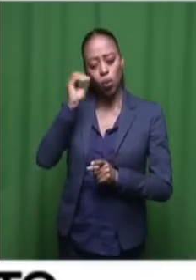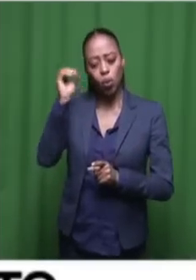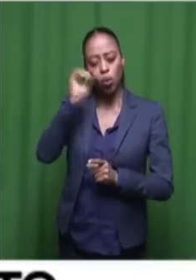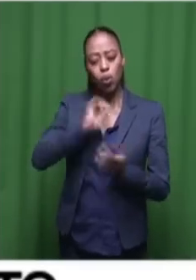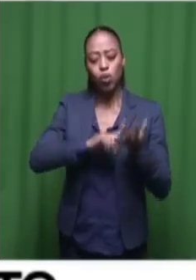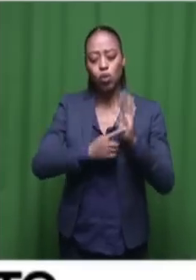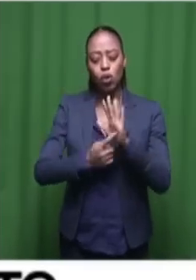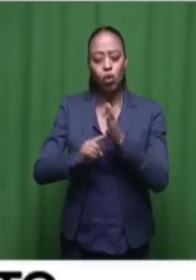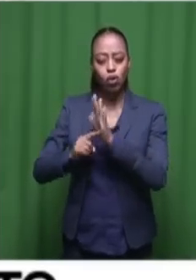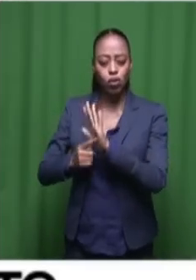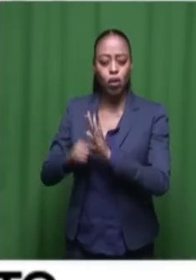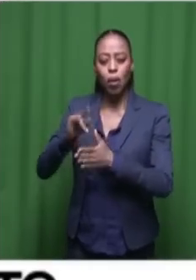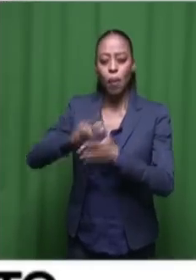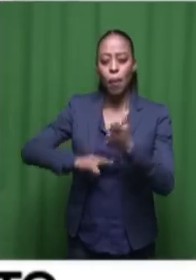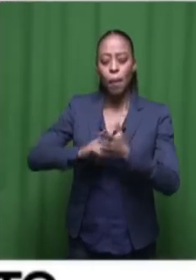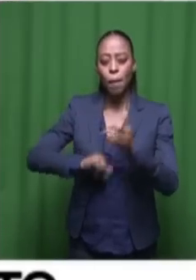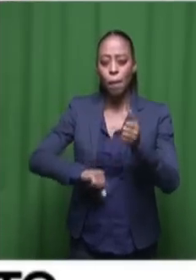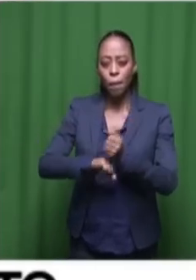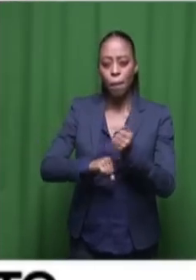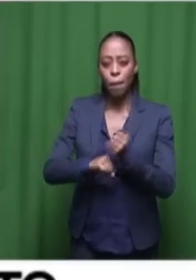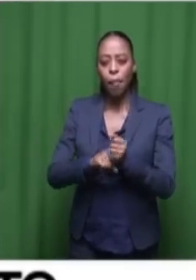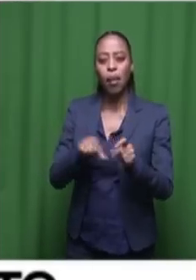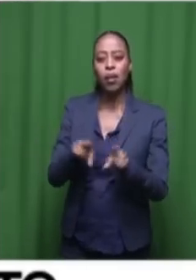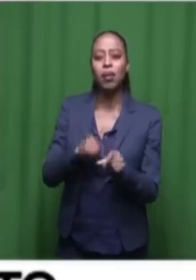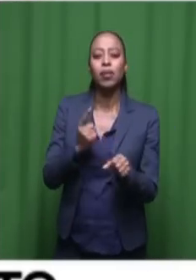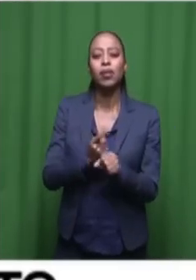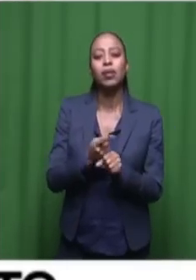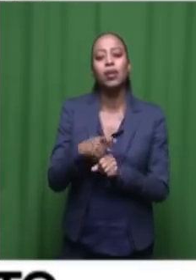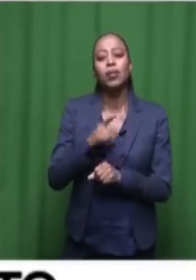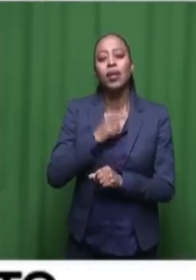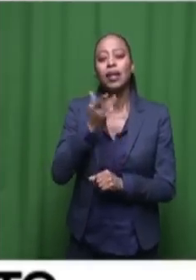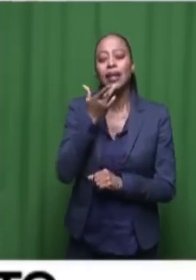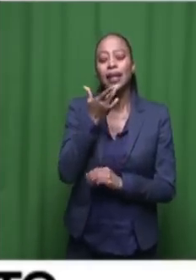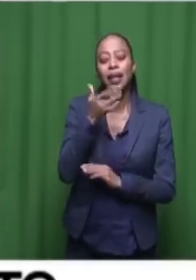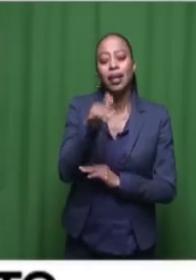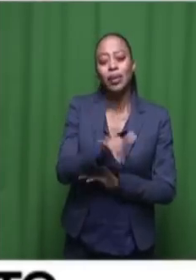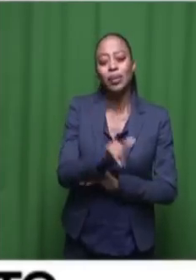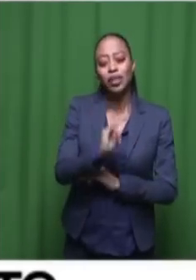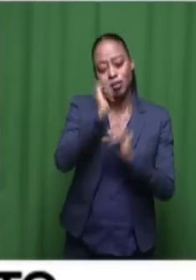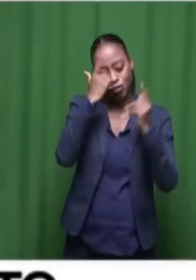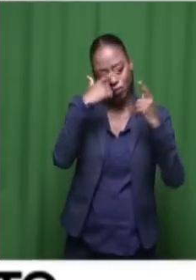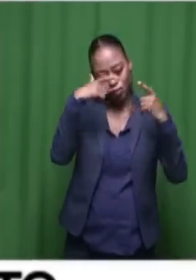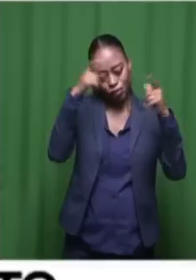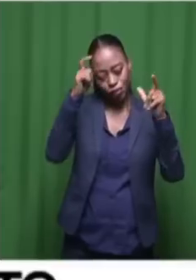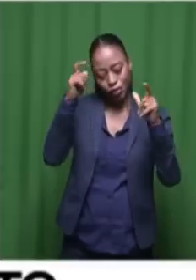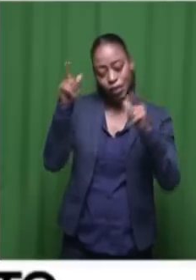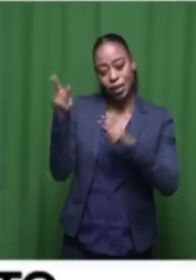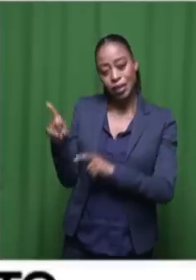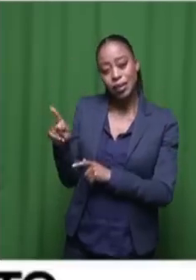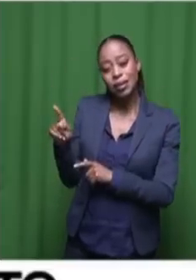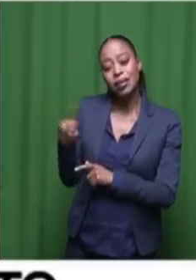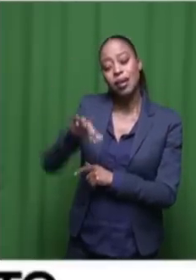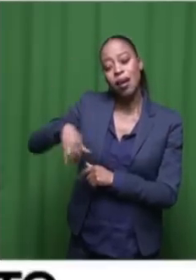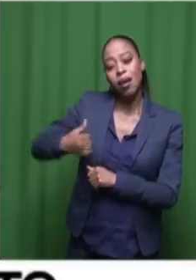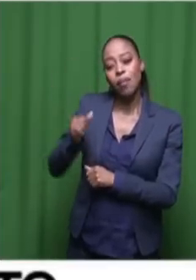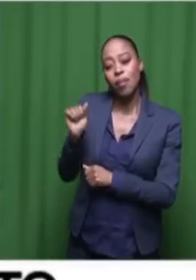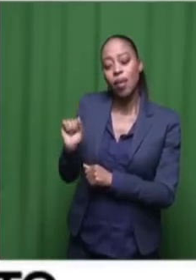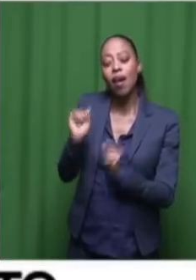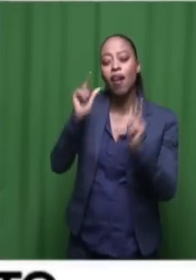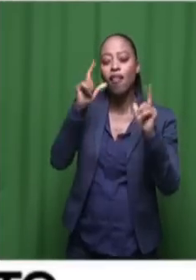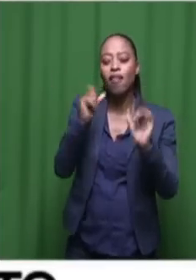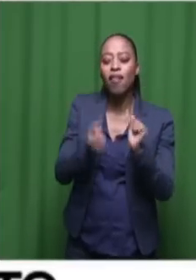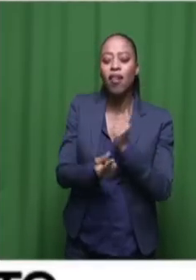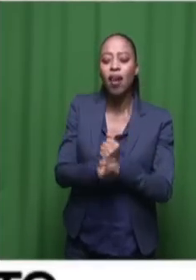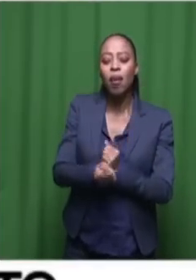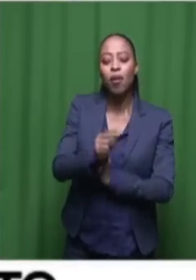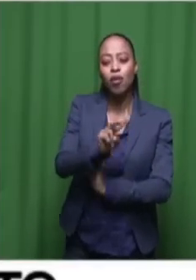the messages of support. And of course, you can see one of my favorite photos of the Queen and Prince Philip. Of course, this photo was taken in